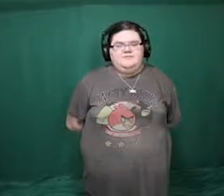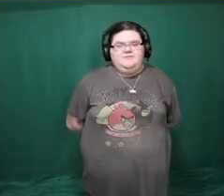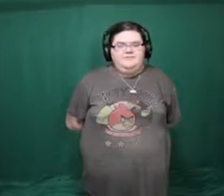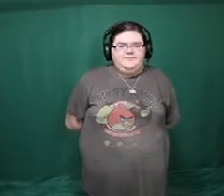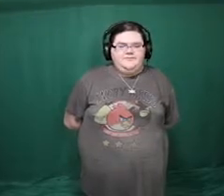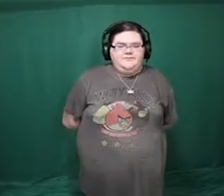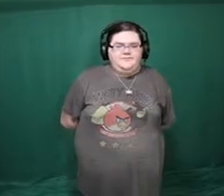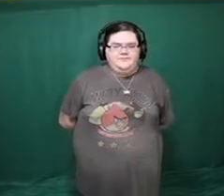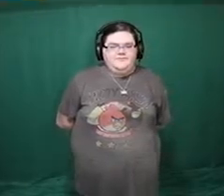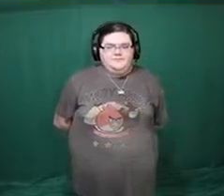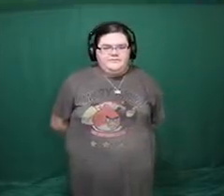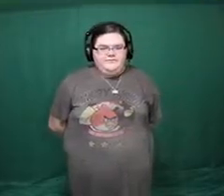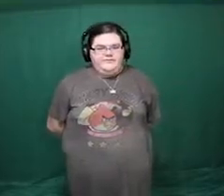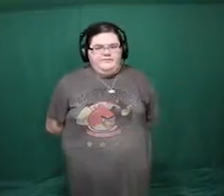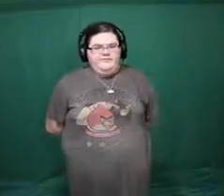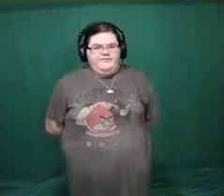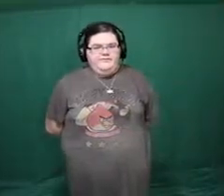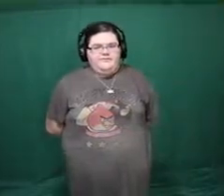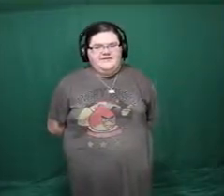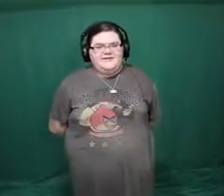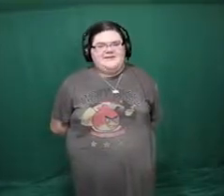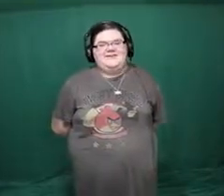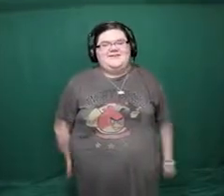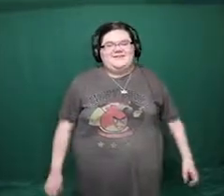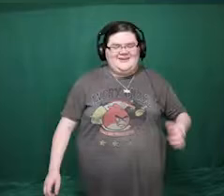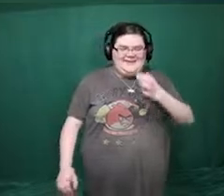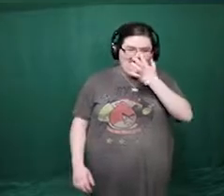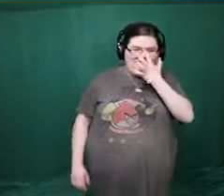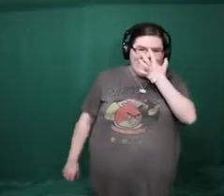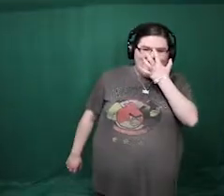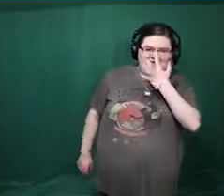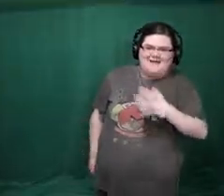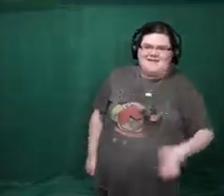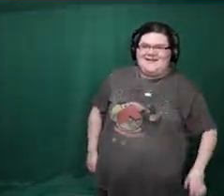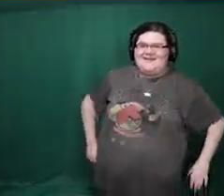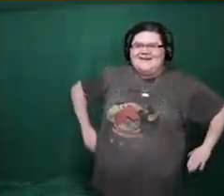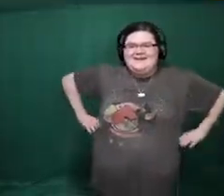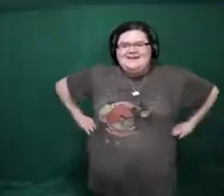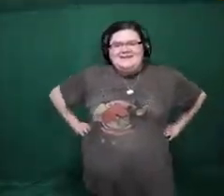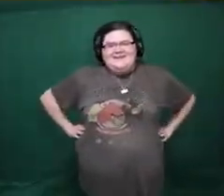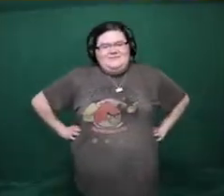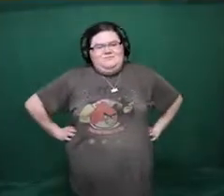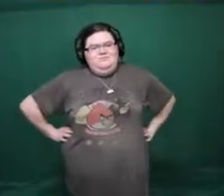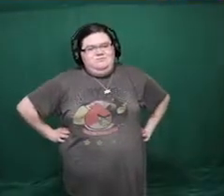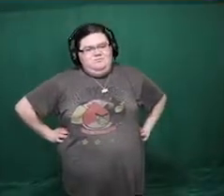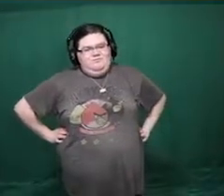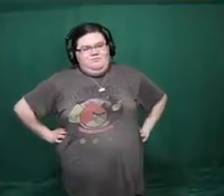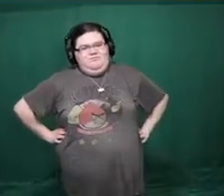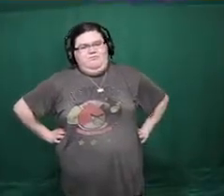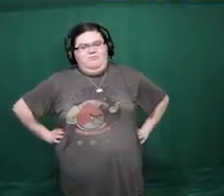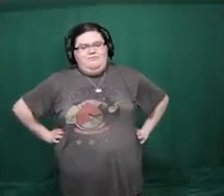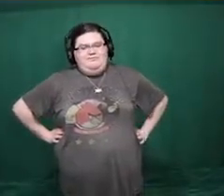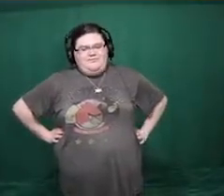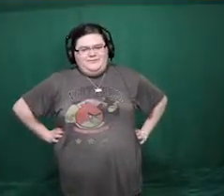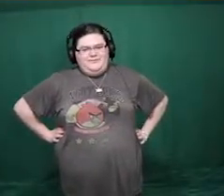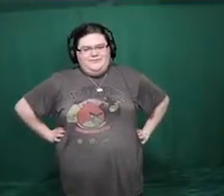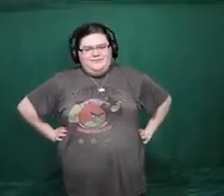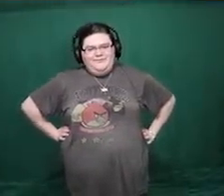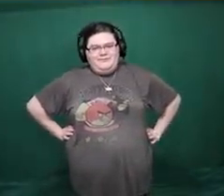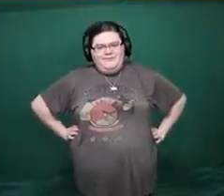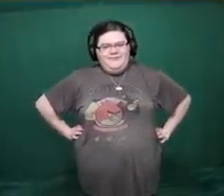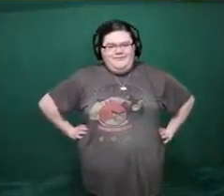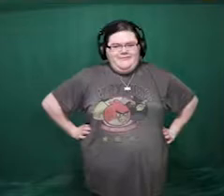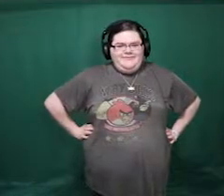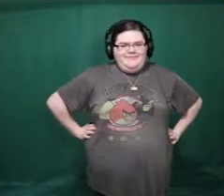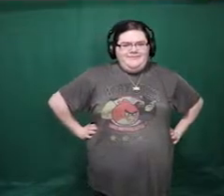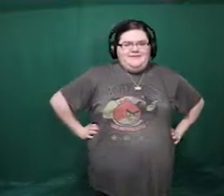Go. Right. Go. Oh, get off me. What is happening? Okay. Okay. What is happening? What the fuck is going